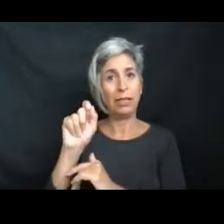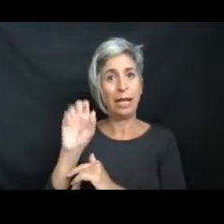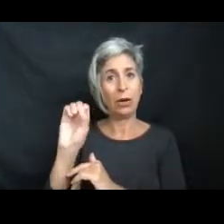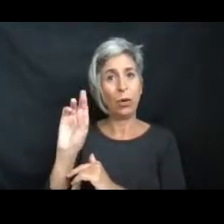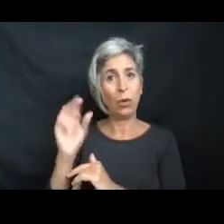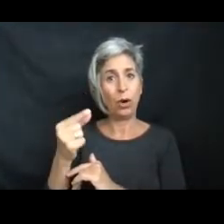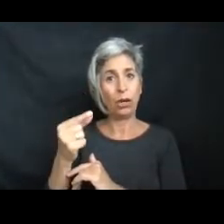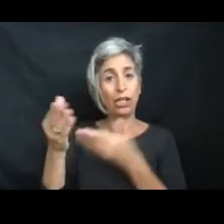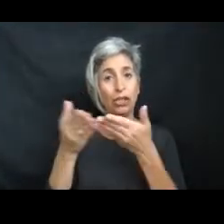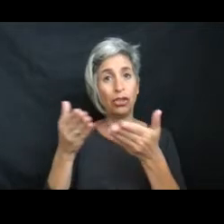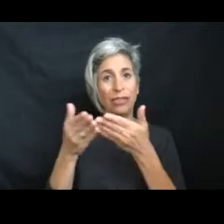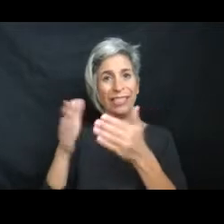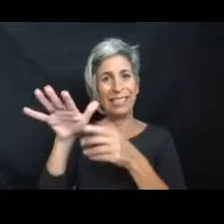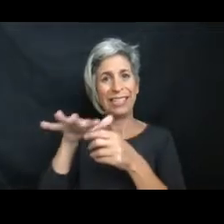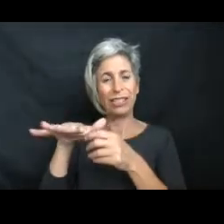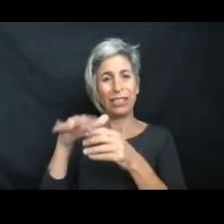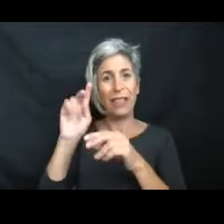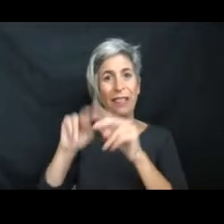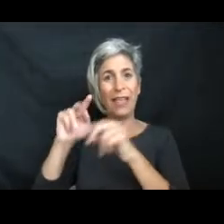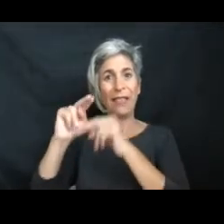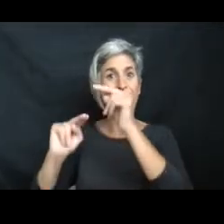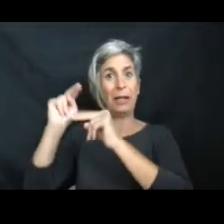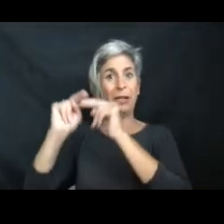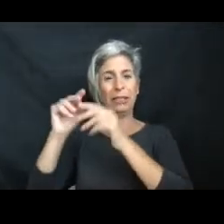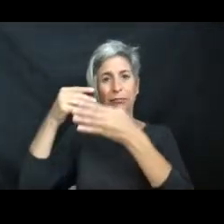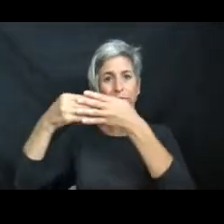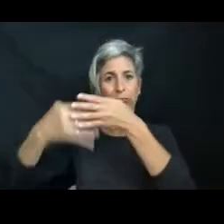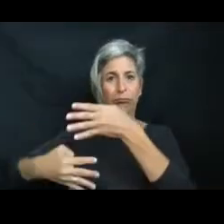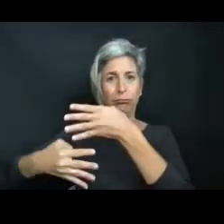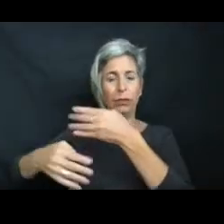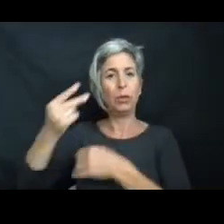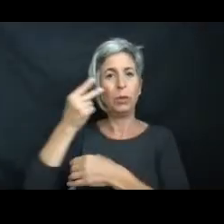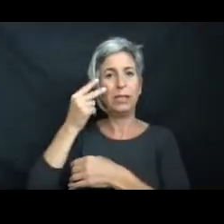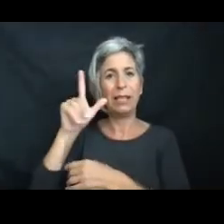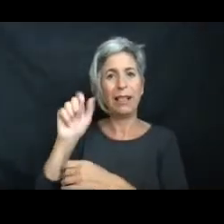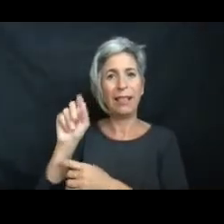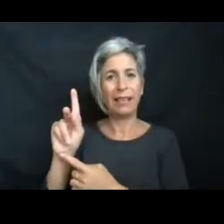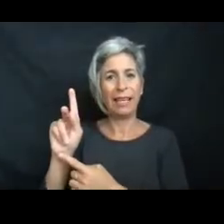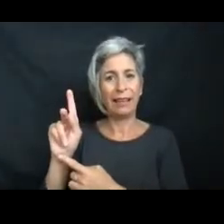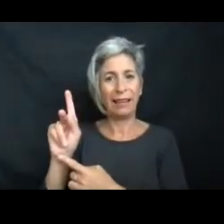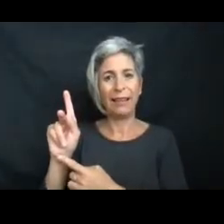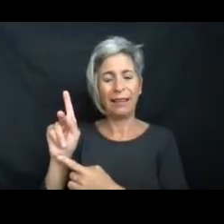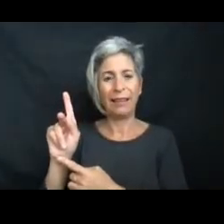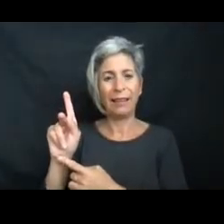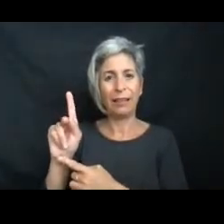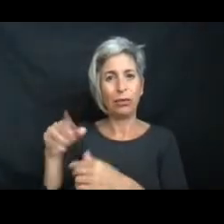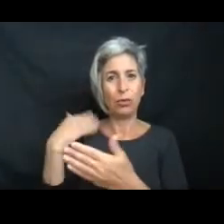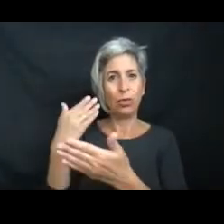then the building division. And so within this section, you'll see a link to get to SagesGov.